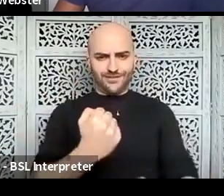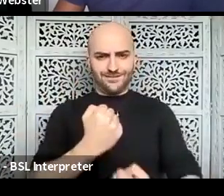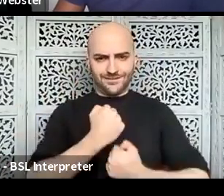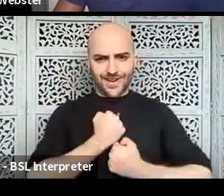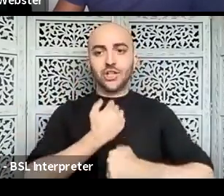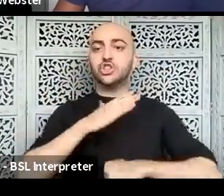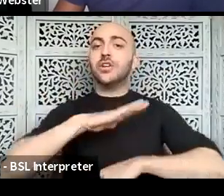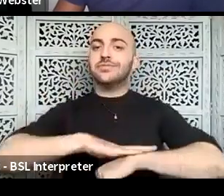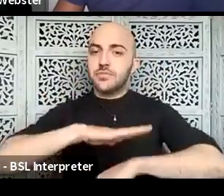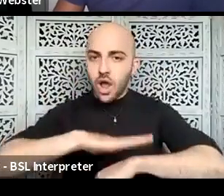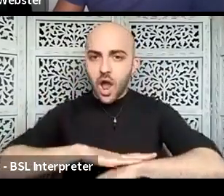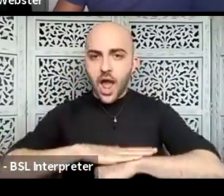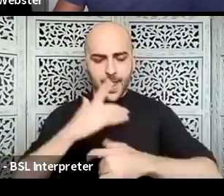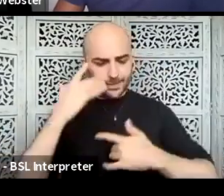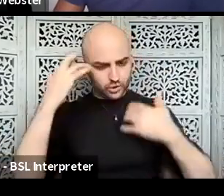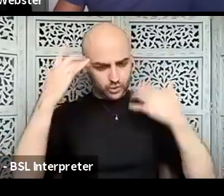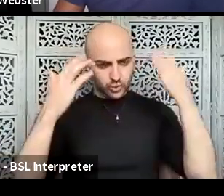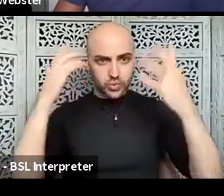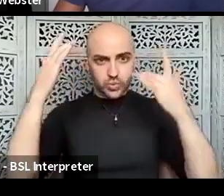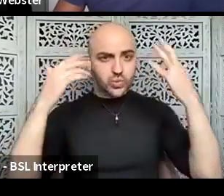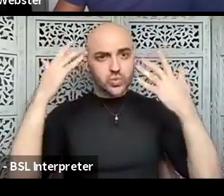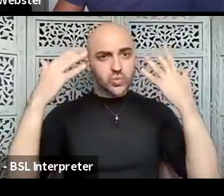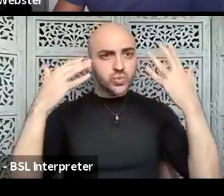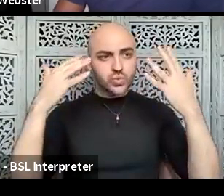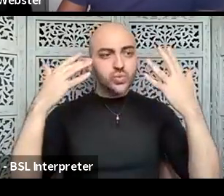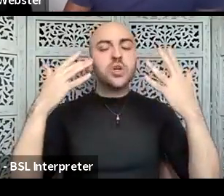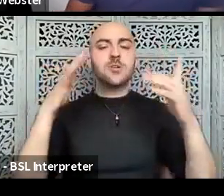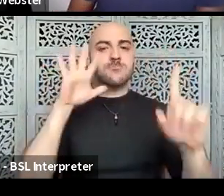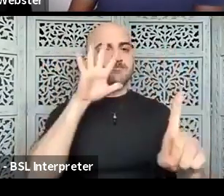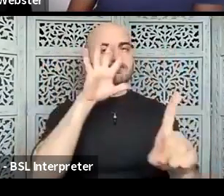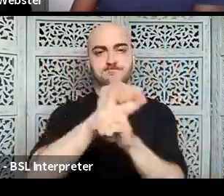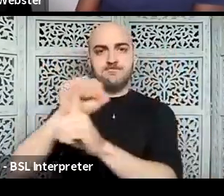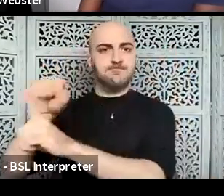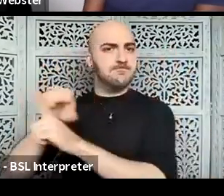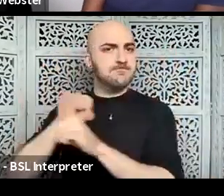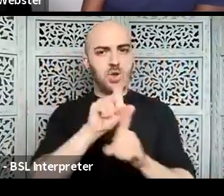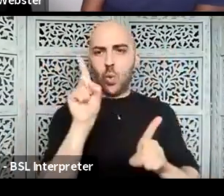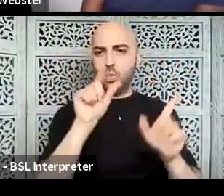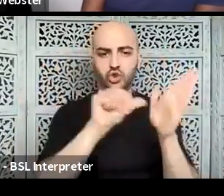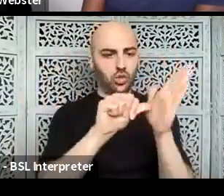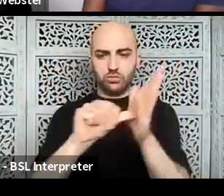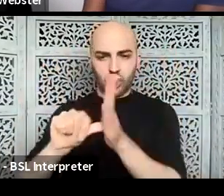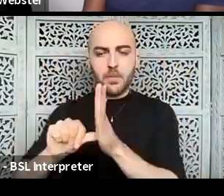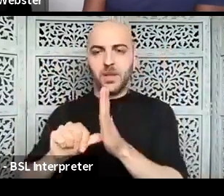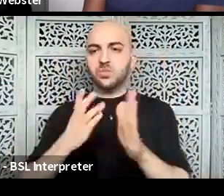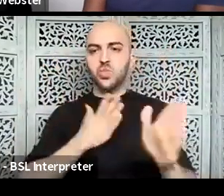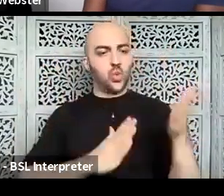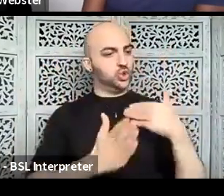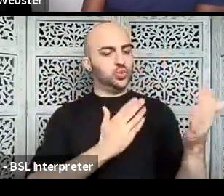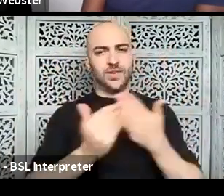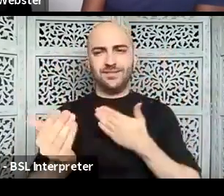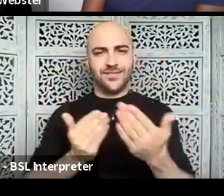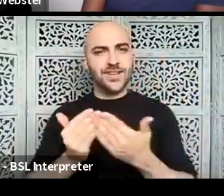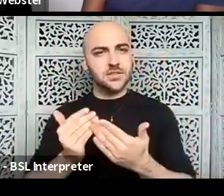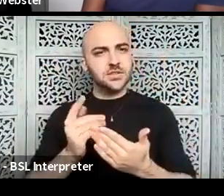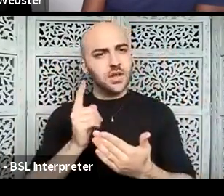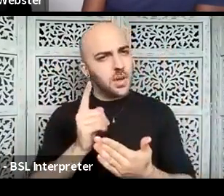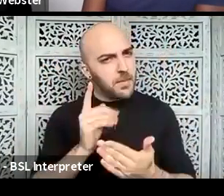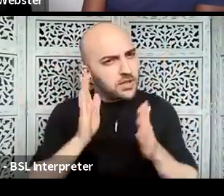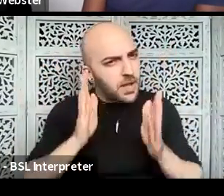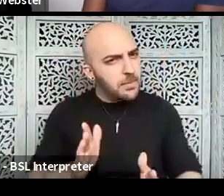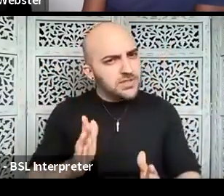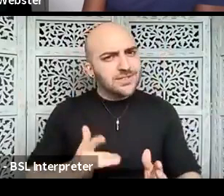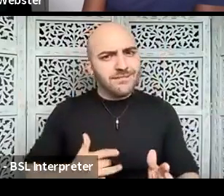all referenced, meant that you could see them and you wanted to fix them. It must feel very frustrating, though, not having